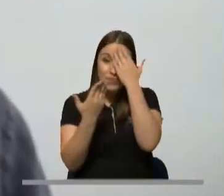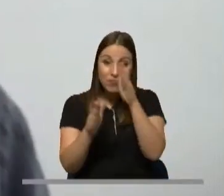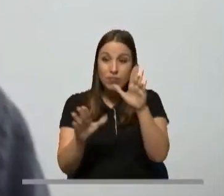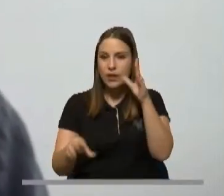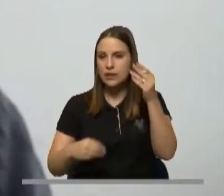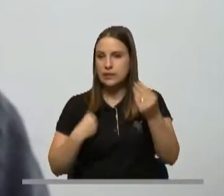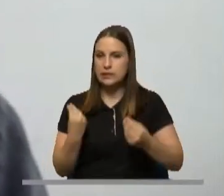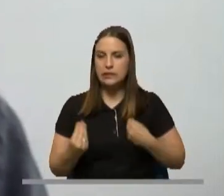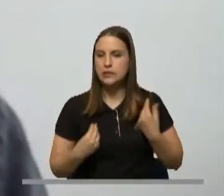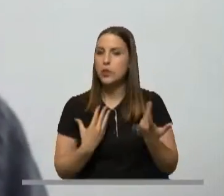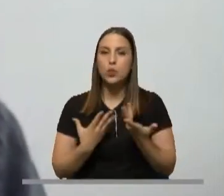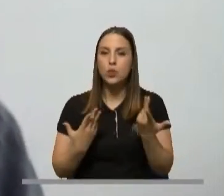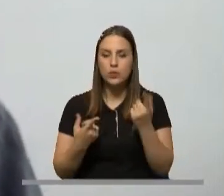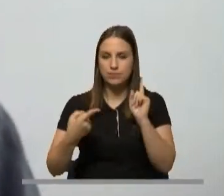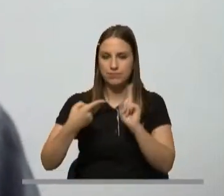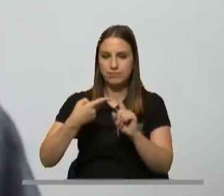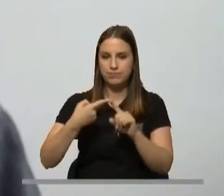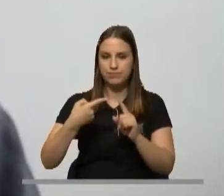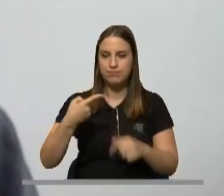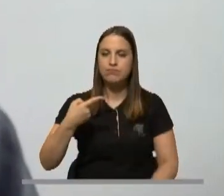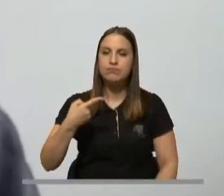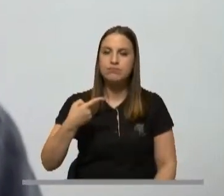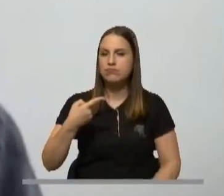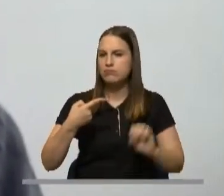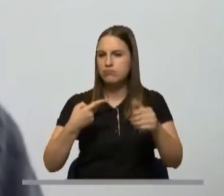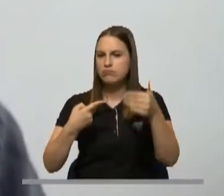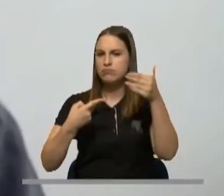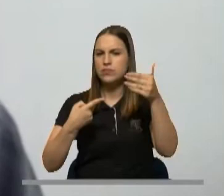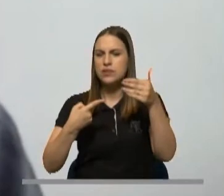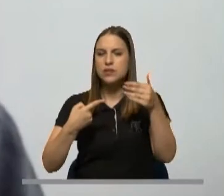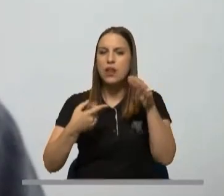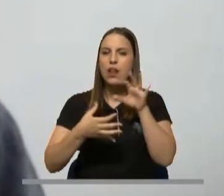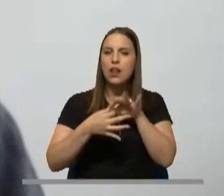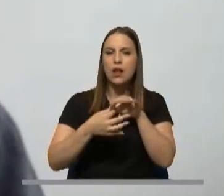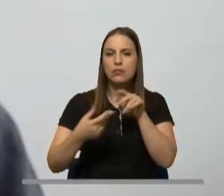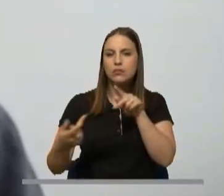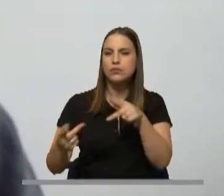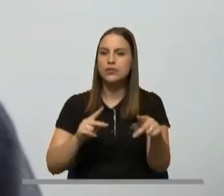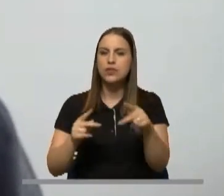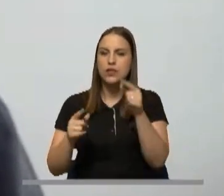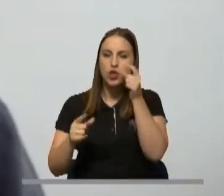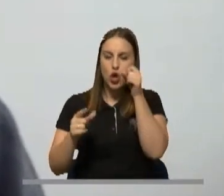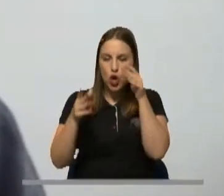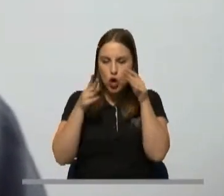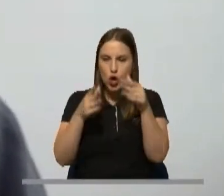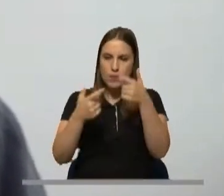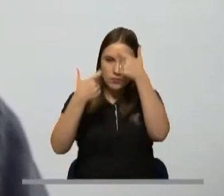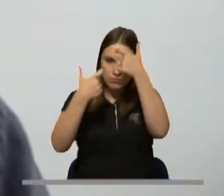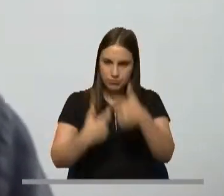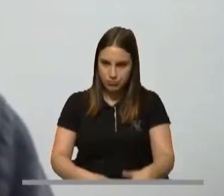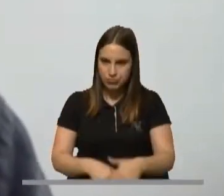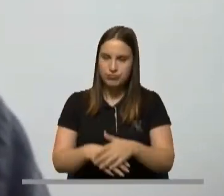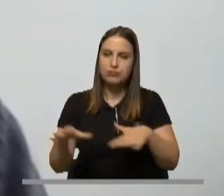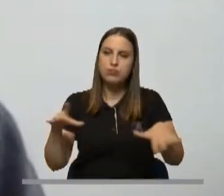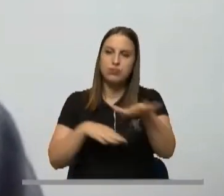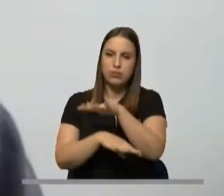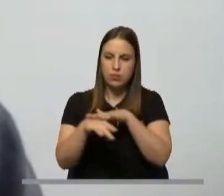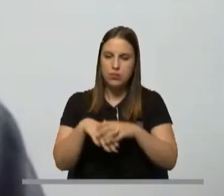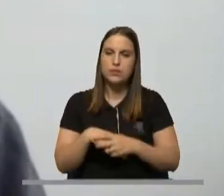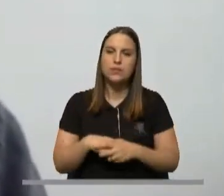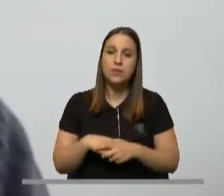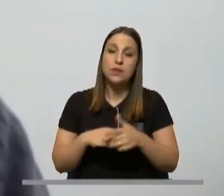concerns are first and foremost epistemological strategies. We do all this